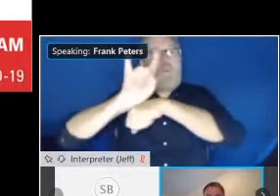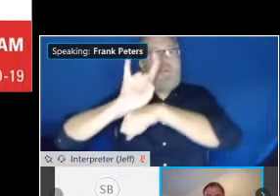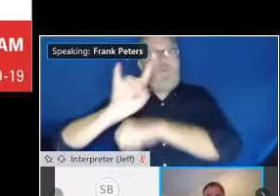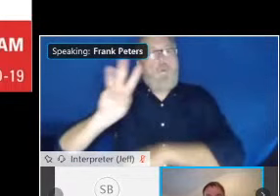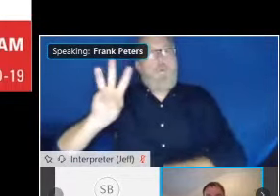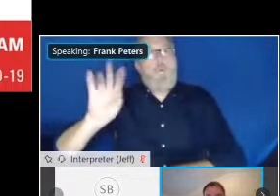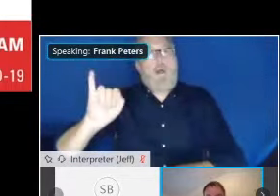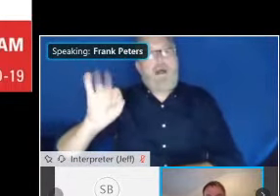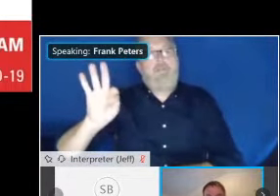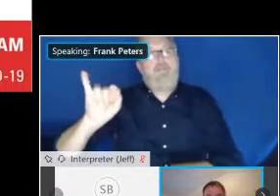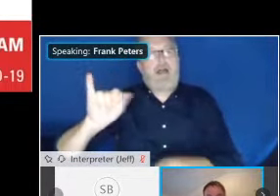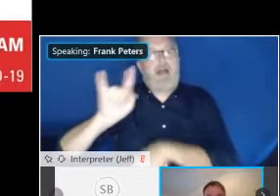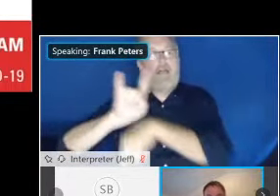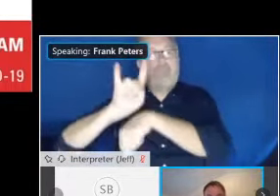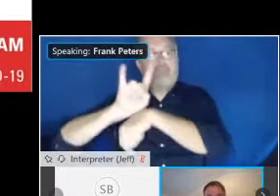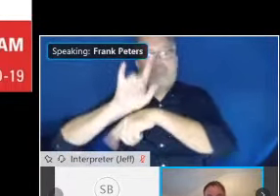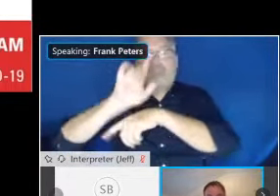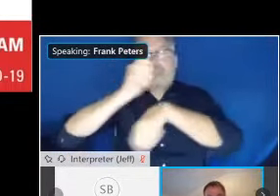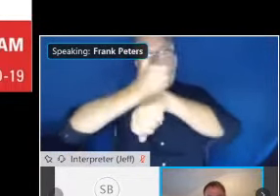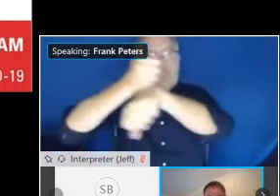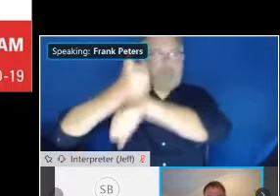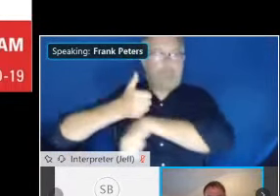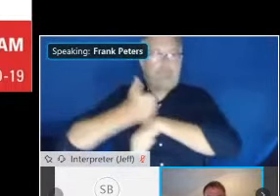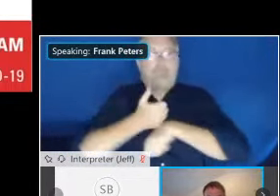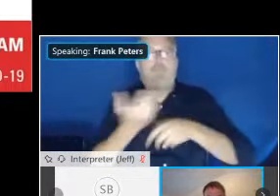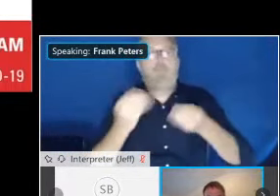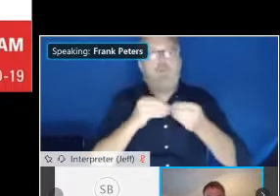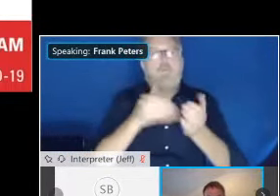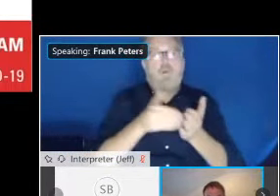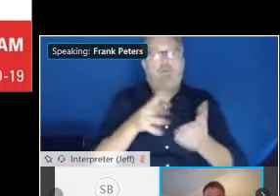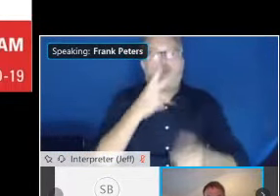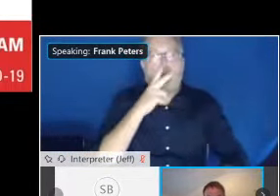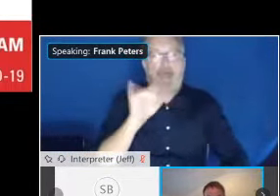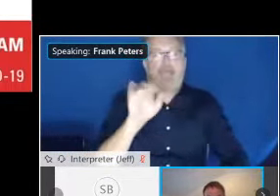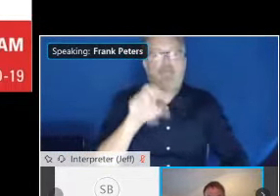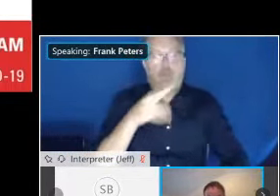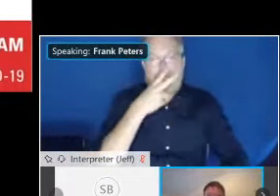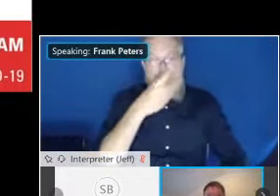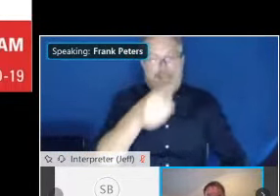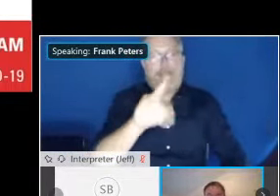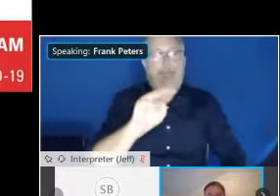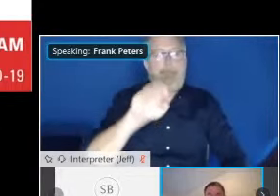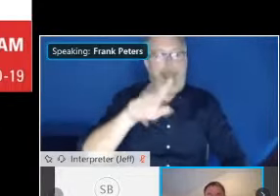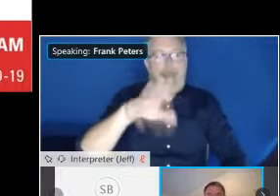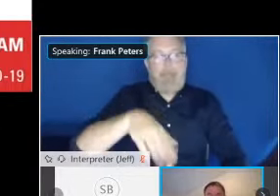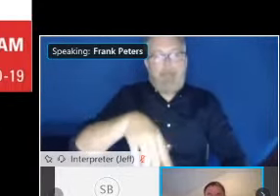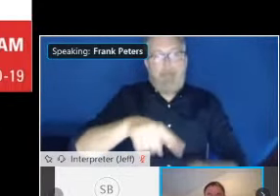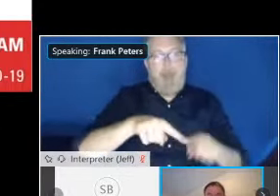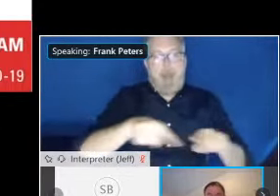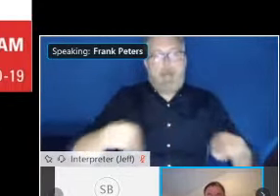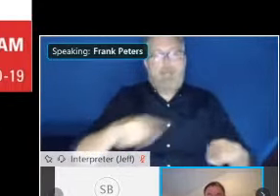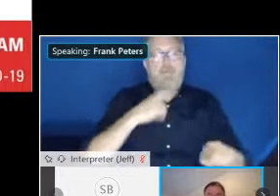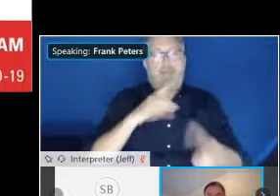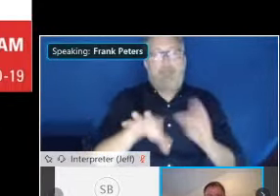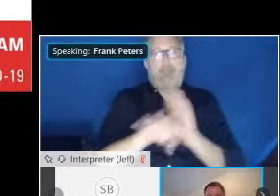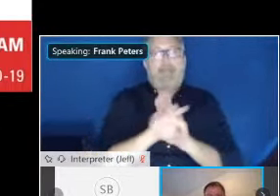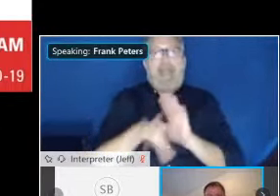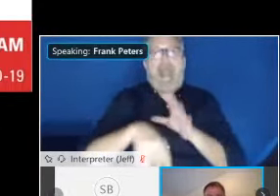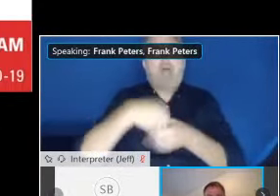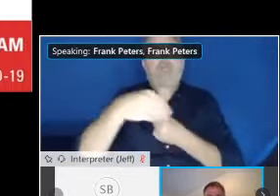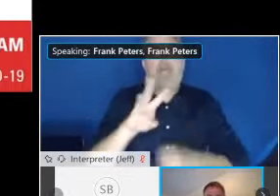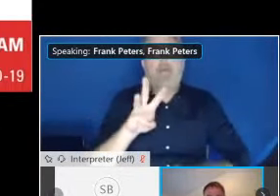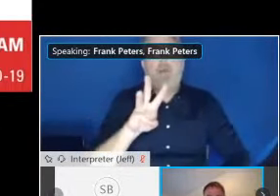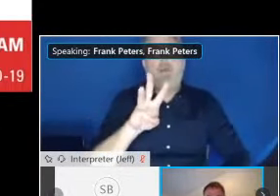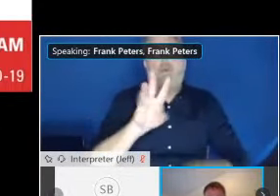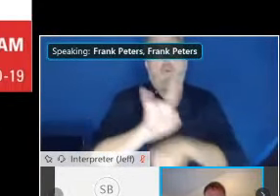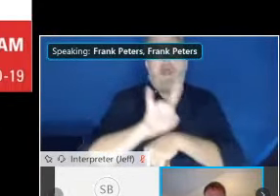picture here on the right is if you go to Iowa State and go to maps, there's a new option now down the bottom of outdoor Wi-Fi. And so